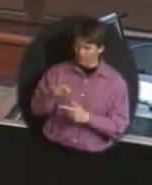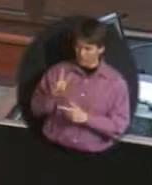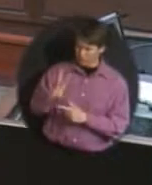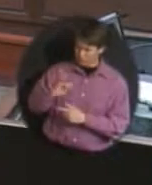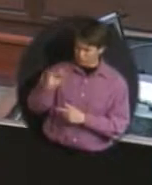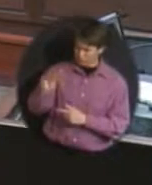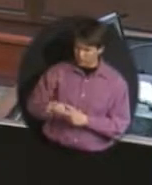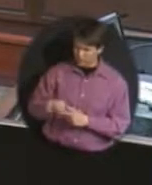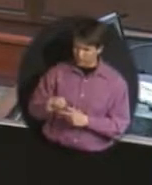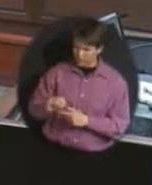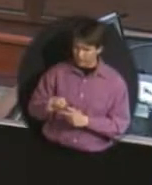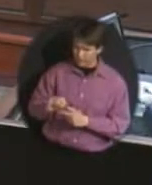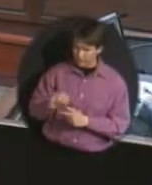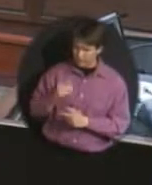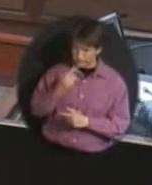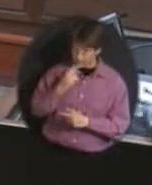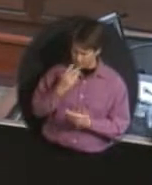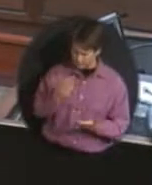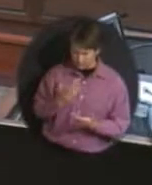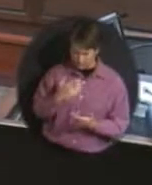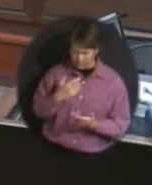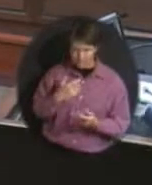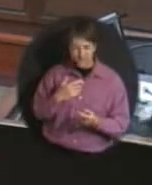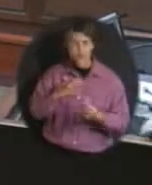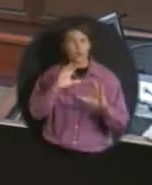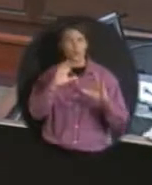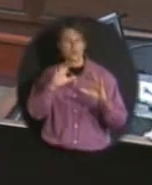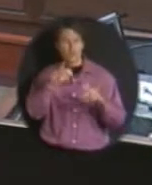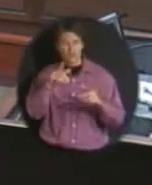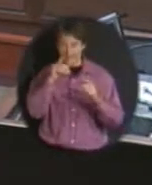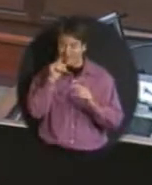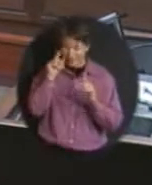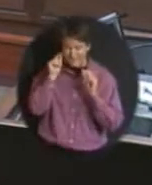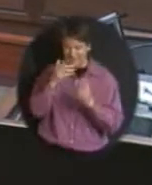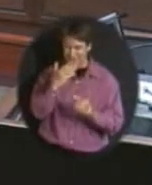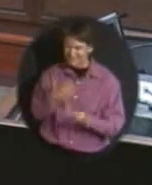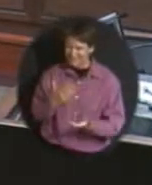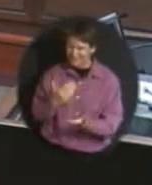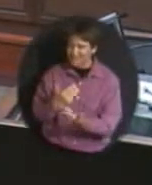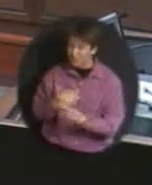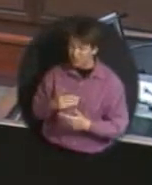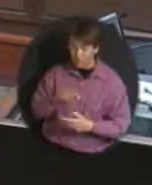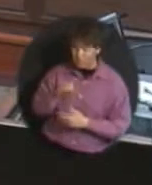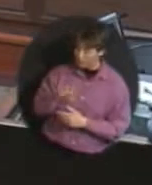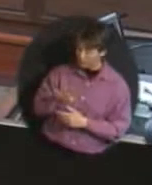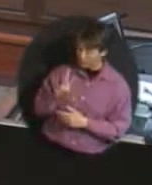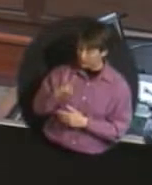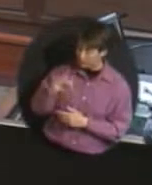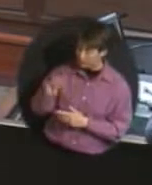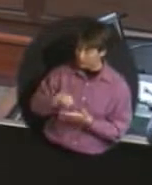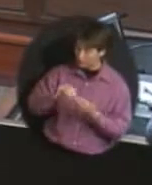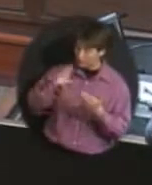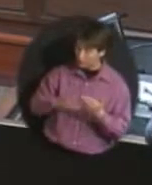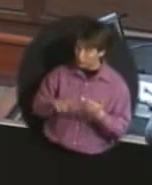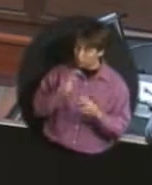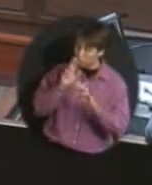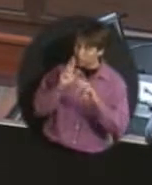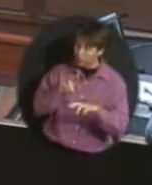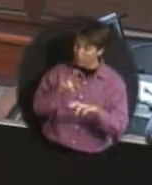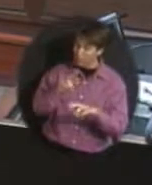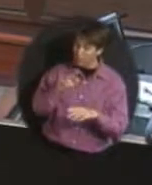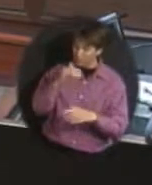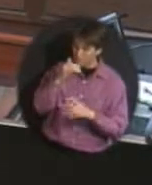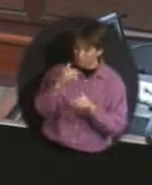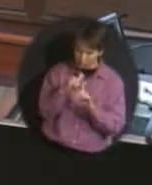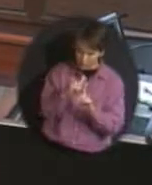what did it say here? I sympathize Glasses, with you. I thank sympathize you. with you Thank there. you. 46% of the same students report that they report bullying they